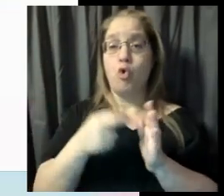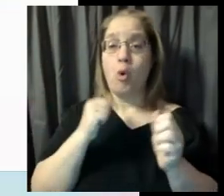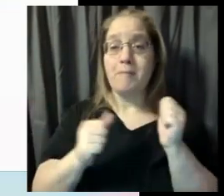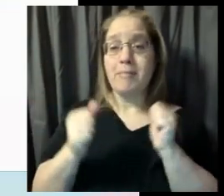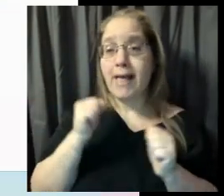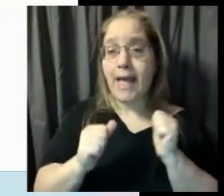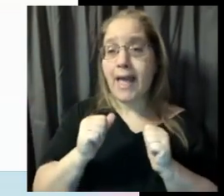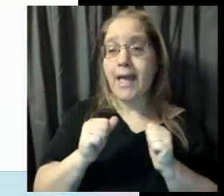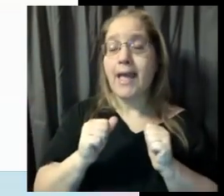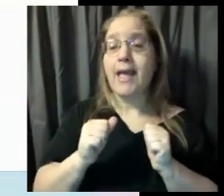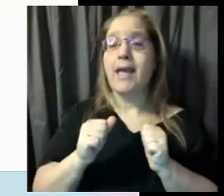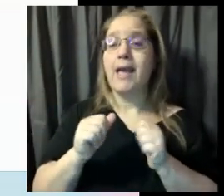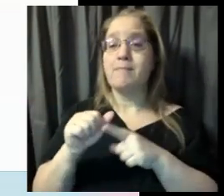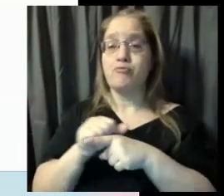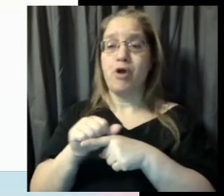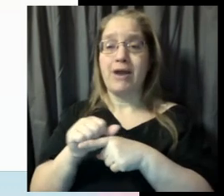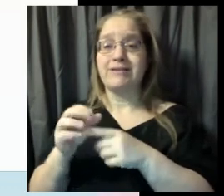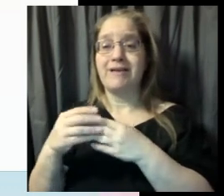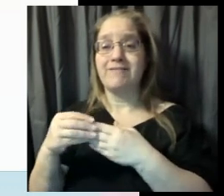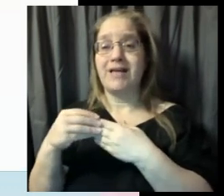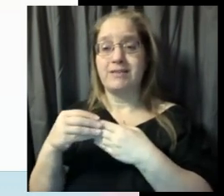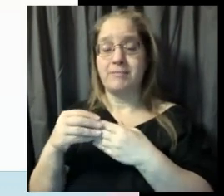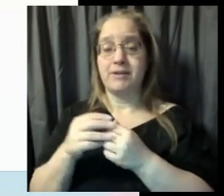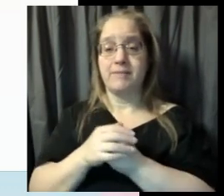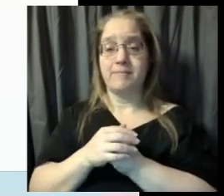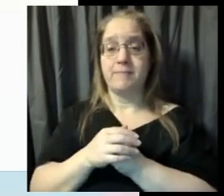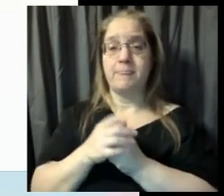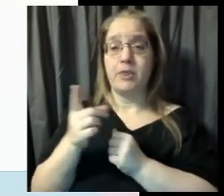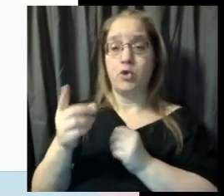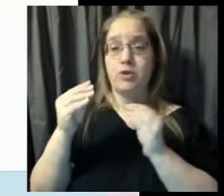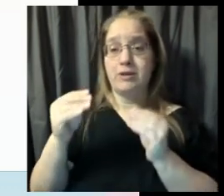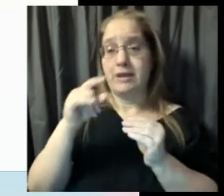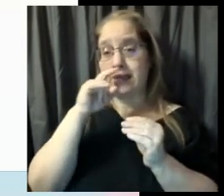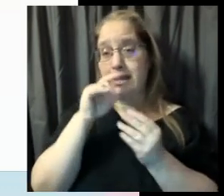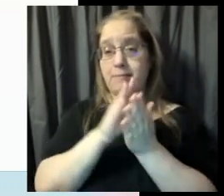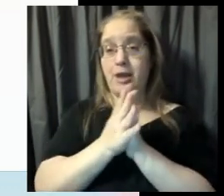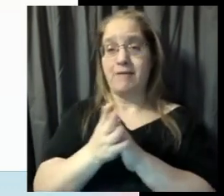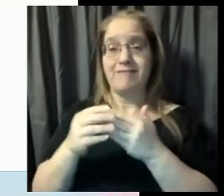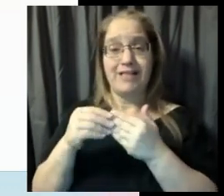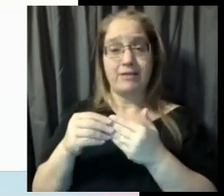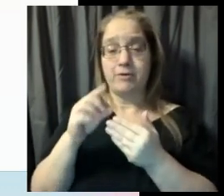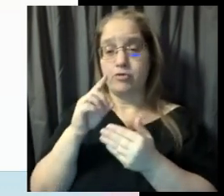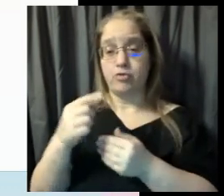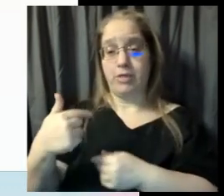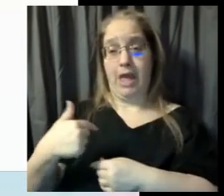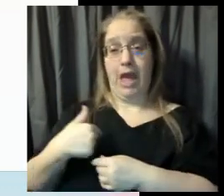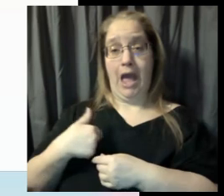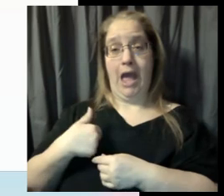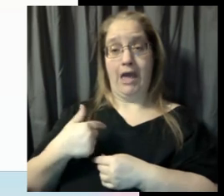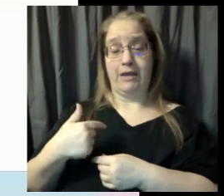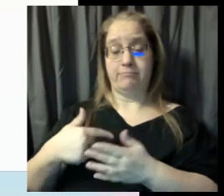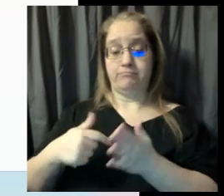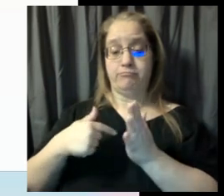practicing flexibility. As you're teaching your child to be flexible, you want to make sure that you're modeling your own